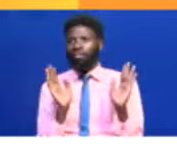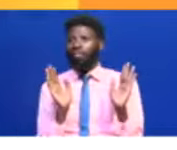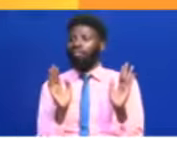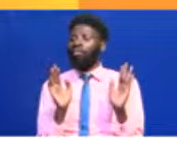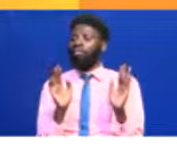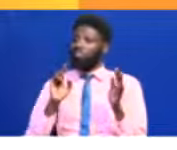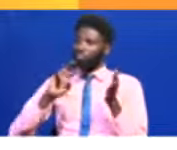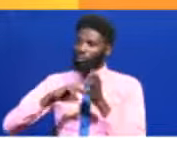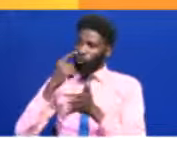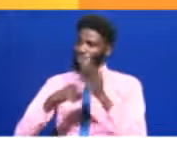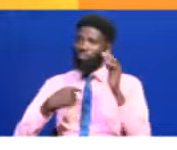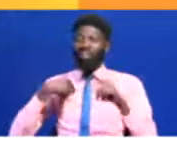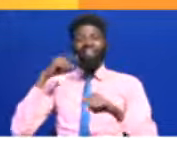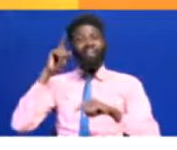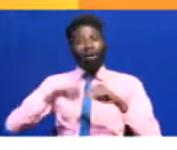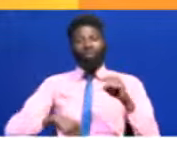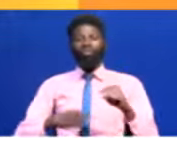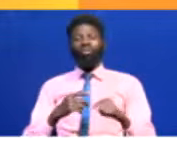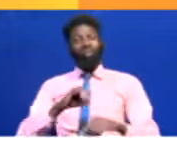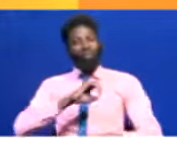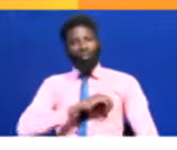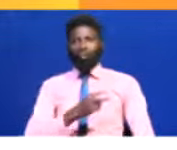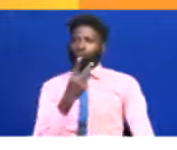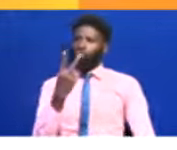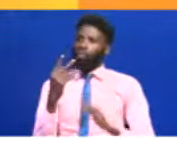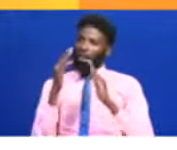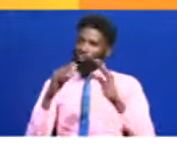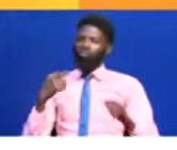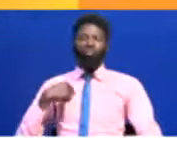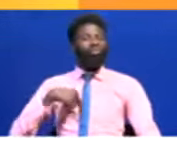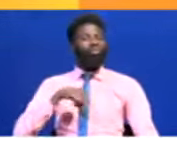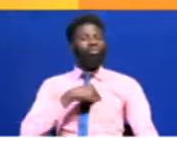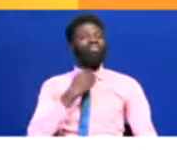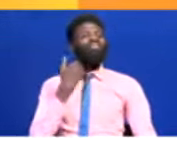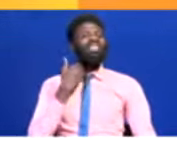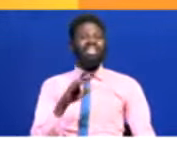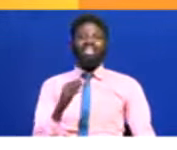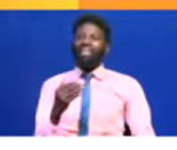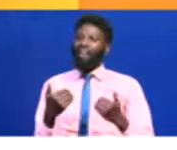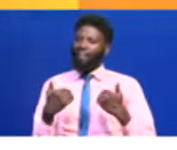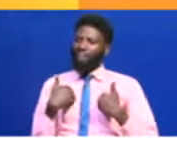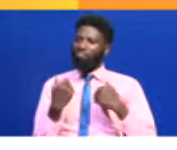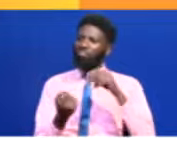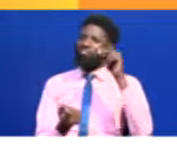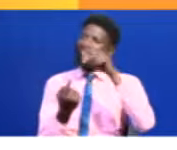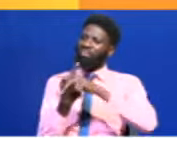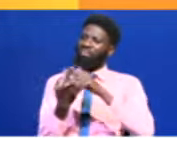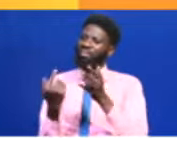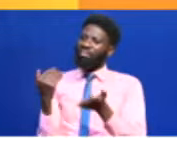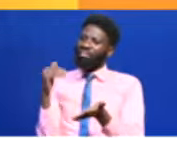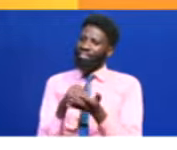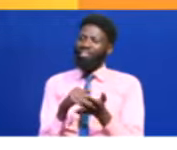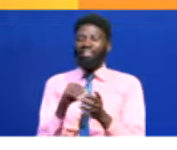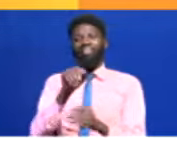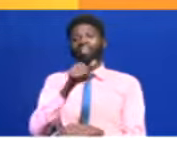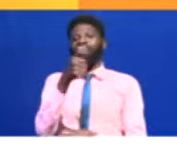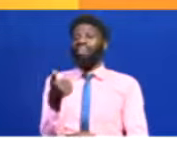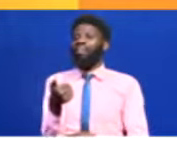Ideally here is that I cannot own two houses, because we don't want to create another